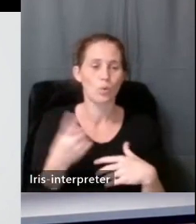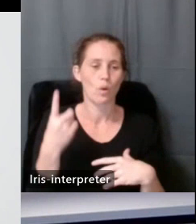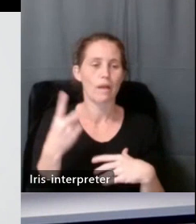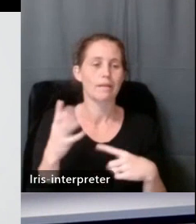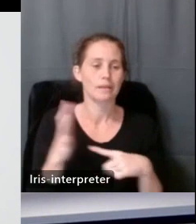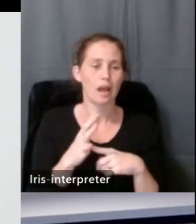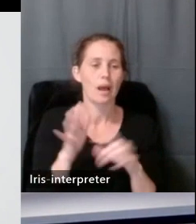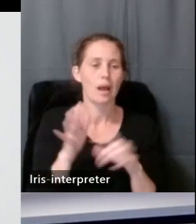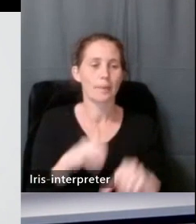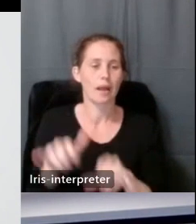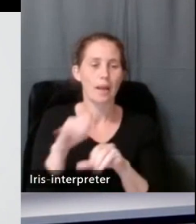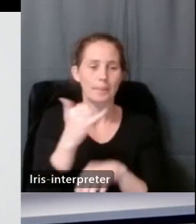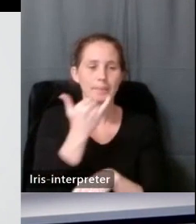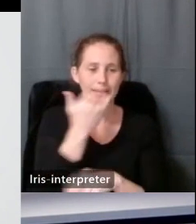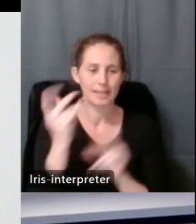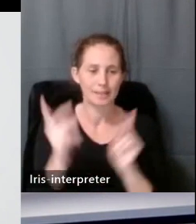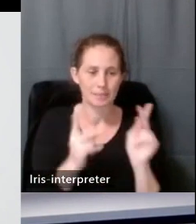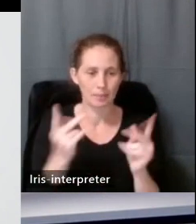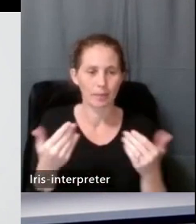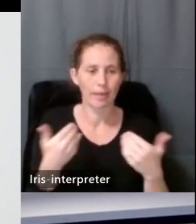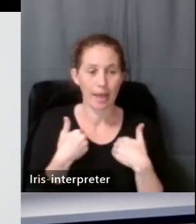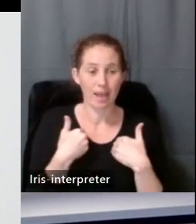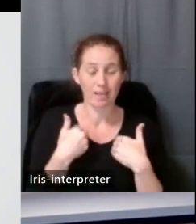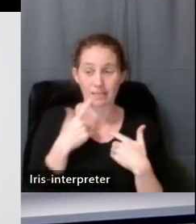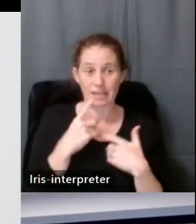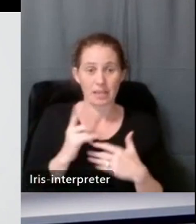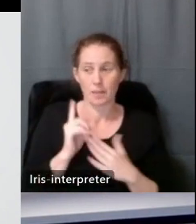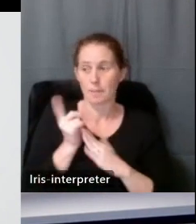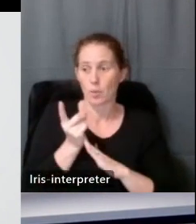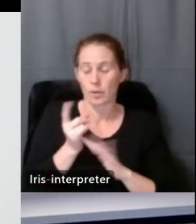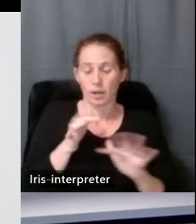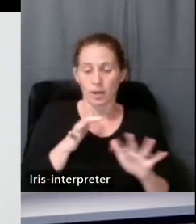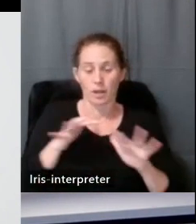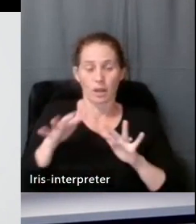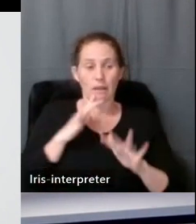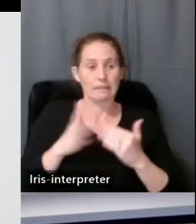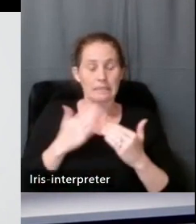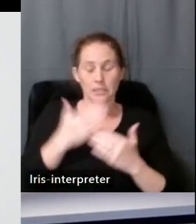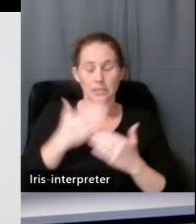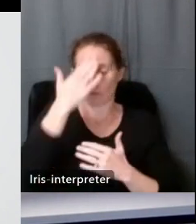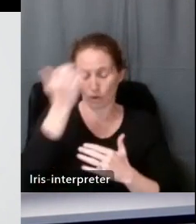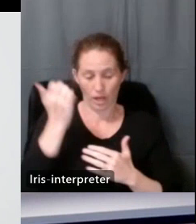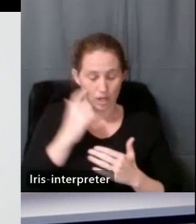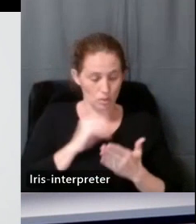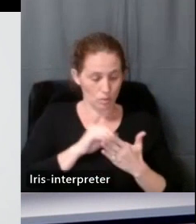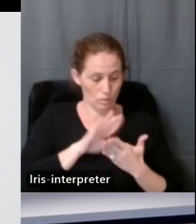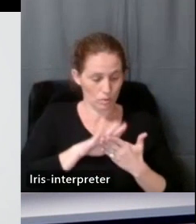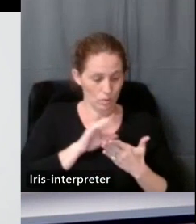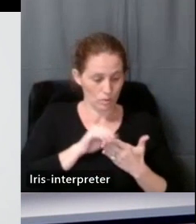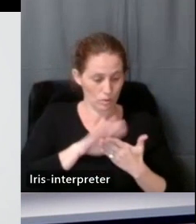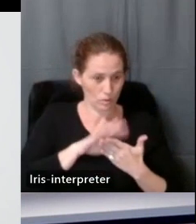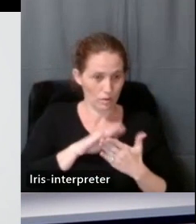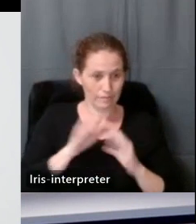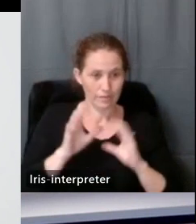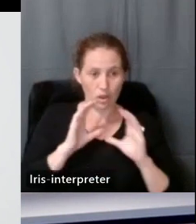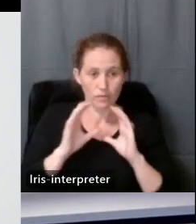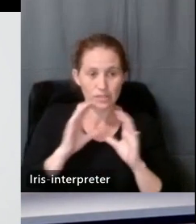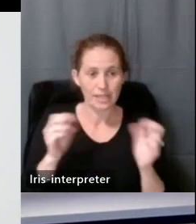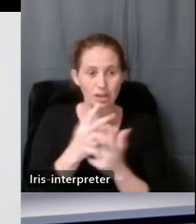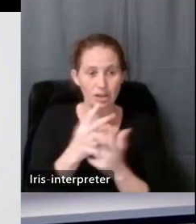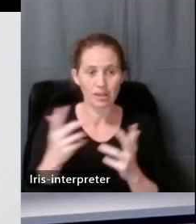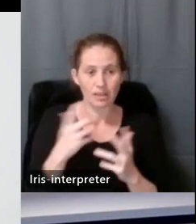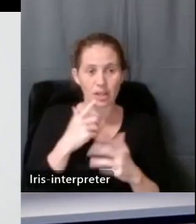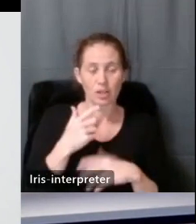mistakes that people make. In the heat of the battle, it's so easy to forget to keep a record of conversations,